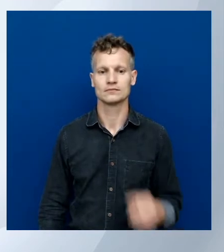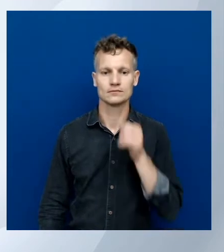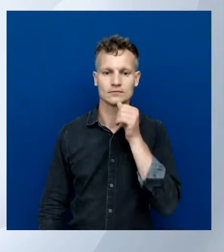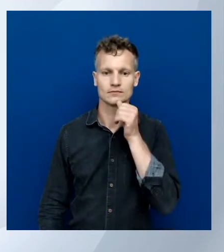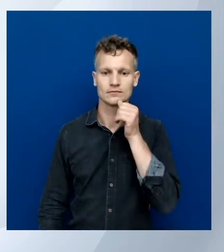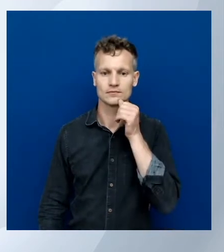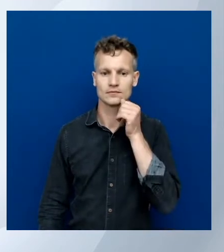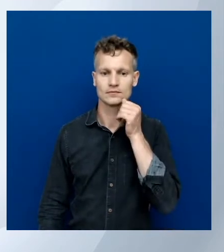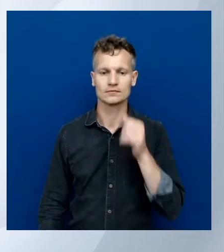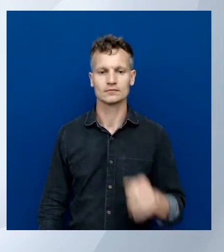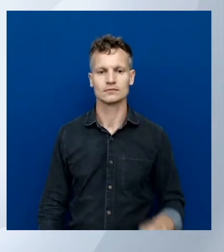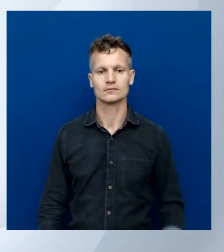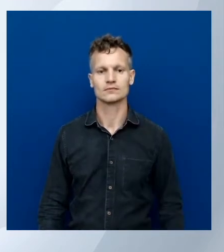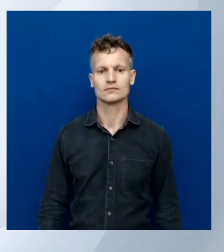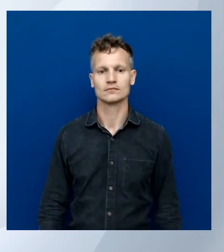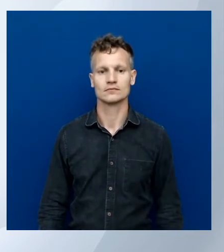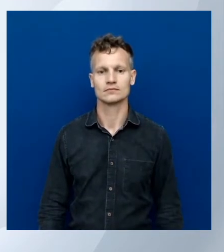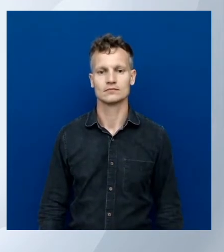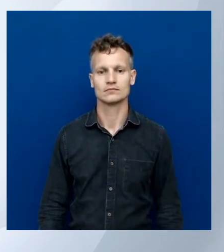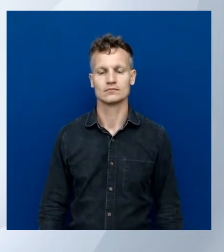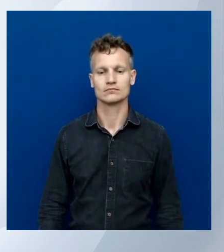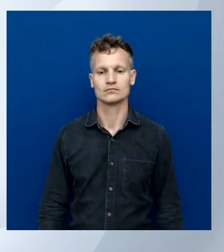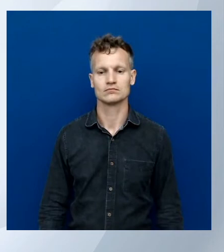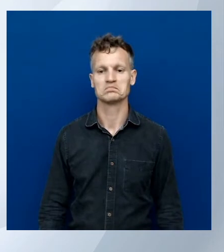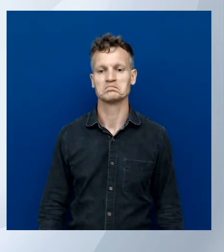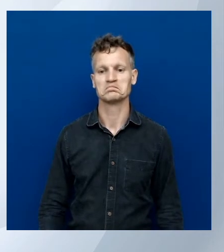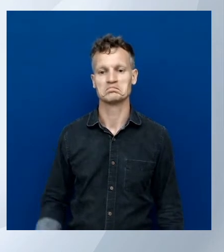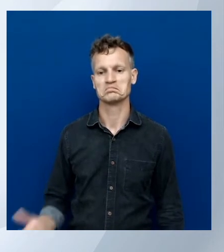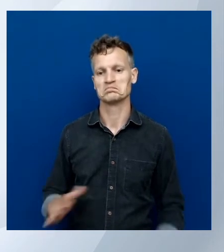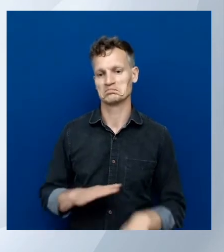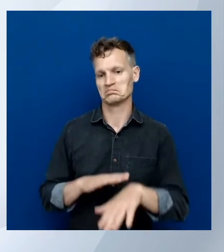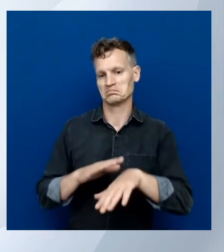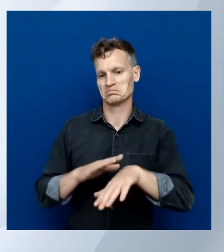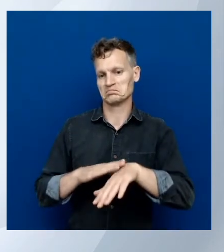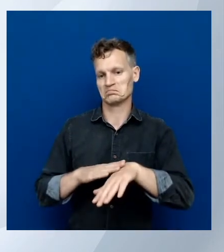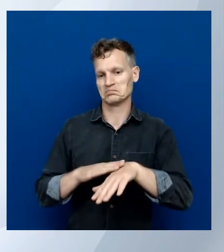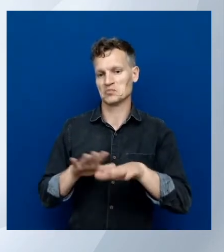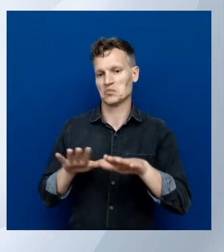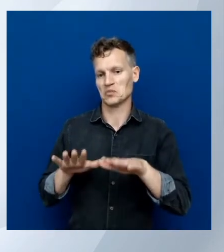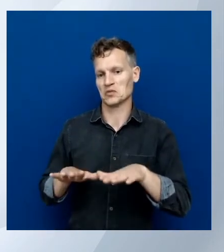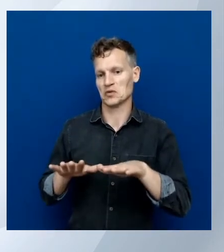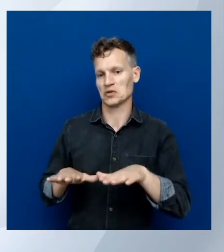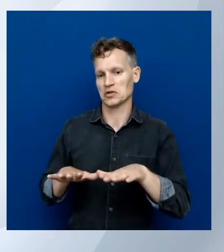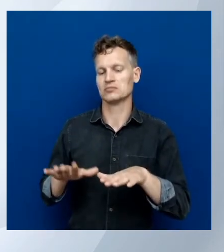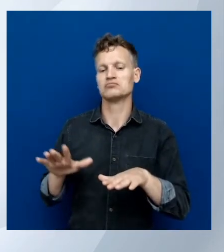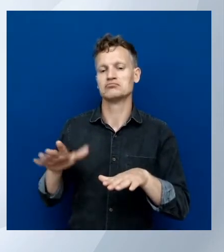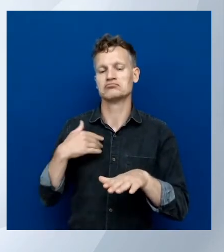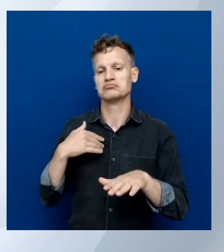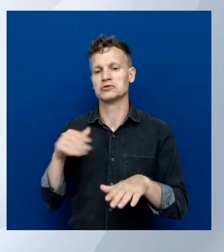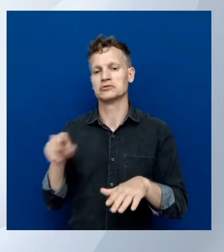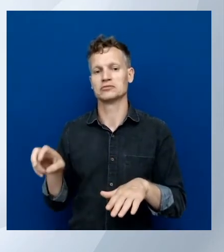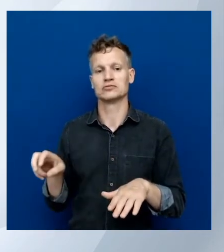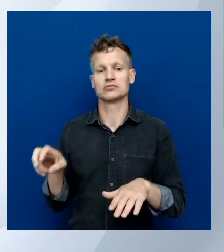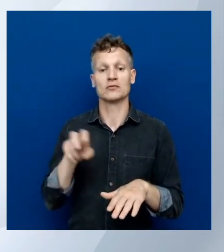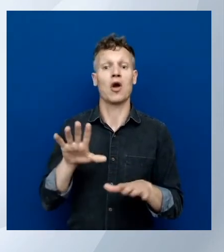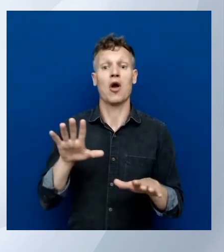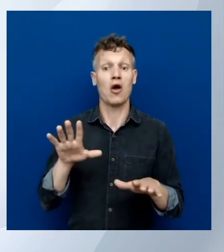What we can do in the meantime is I can already enable. It's done. Cool.